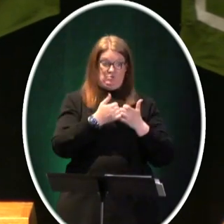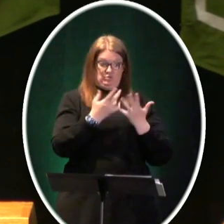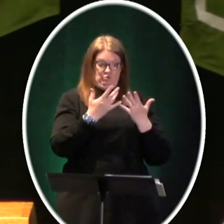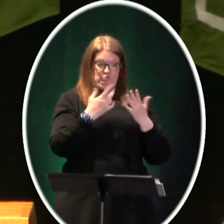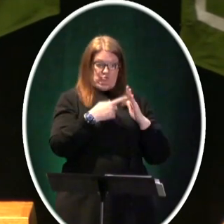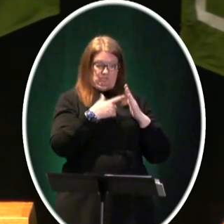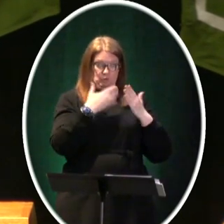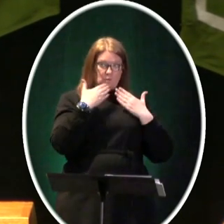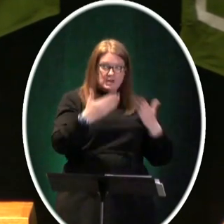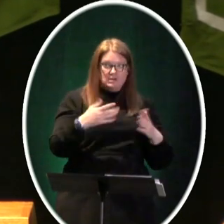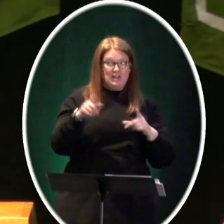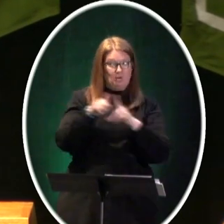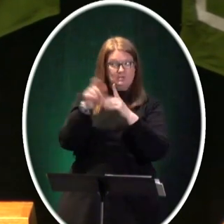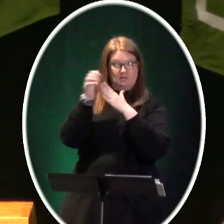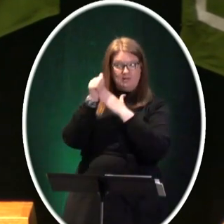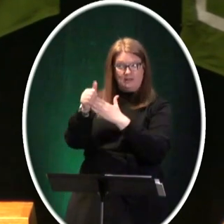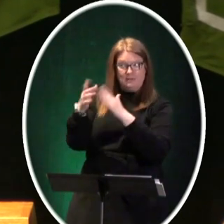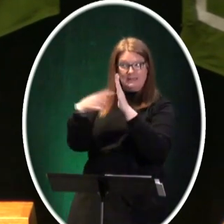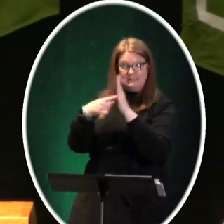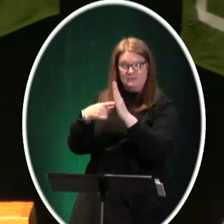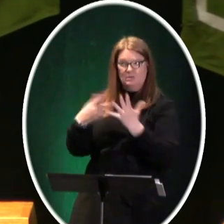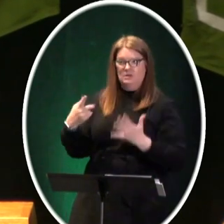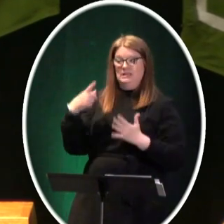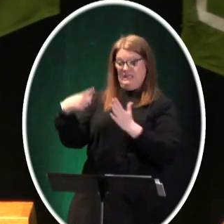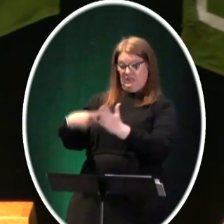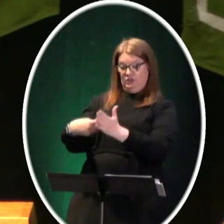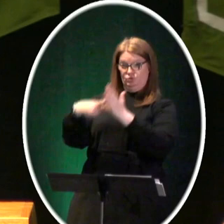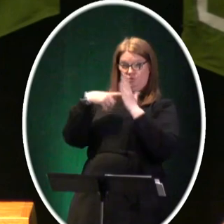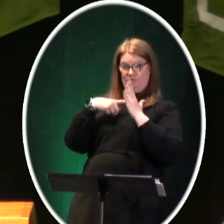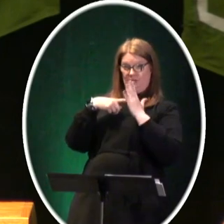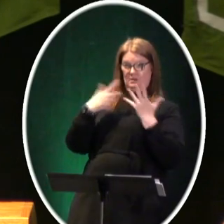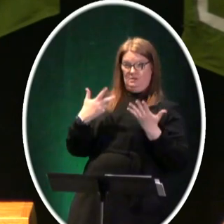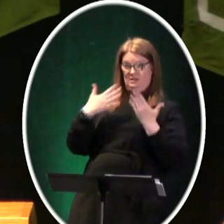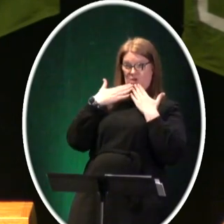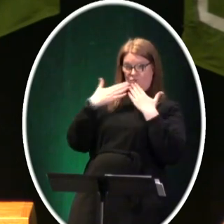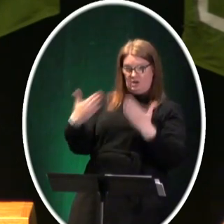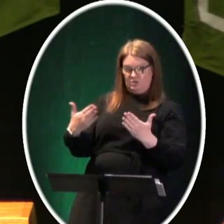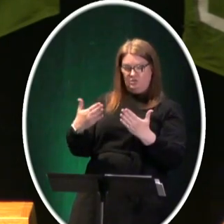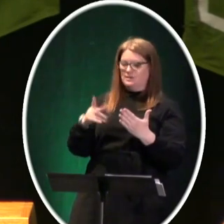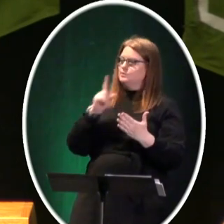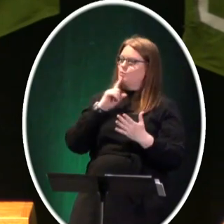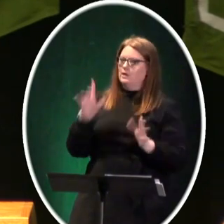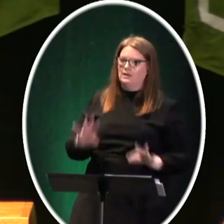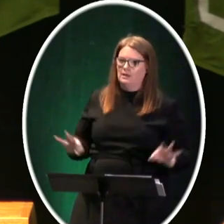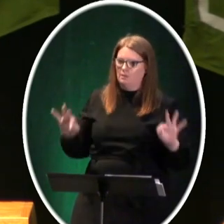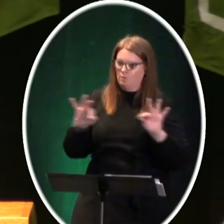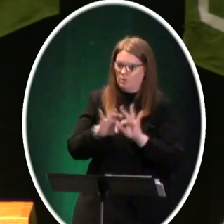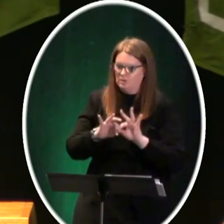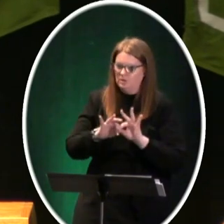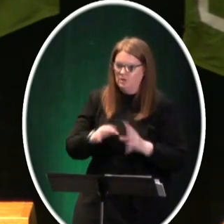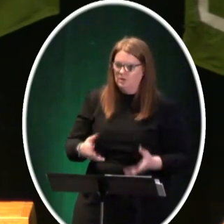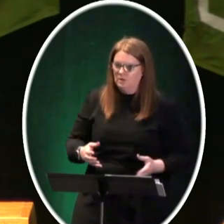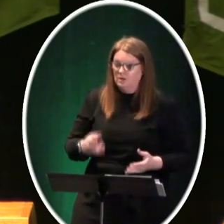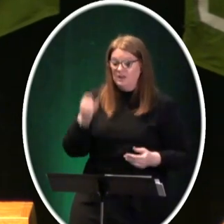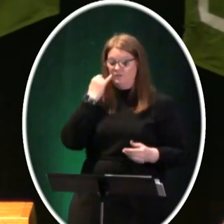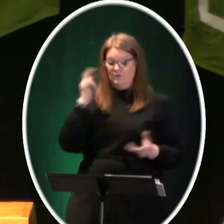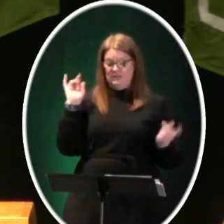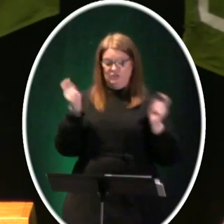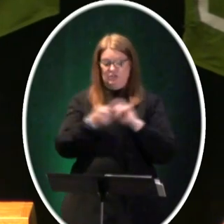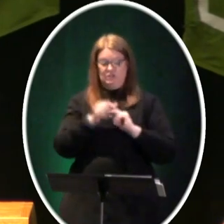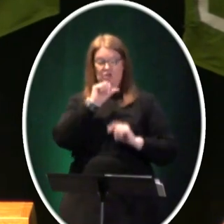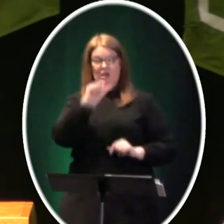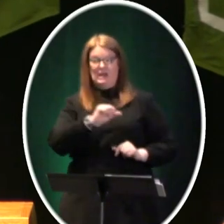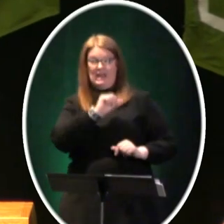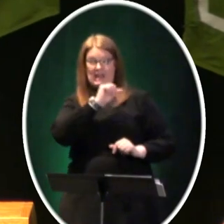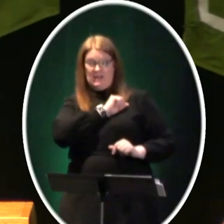but he led by example. He showed me that attitude is everything, and that if we can change our attitude, we can